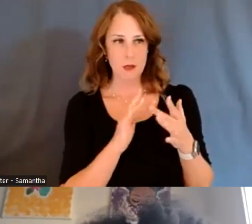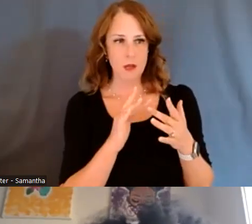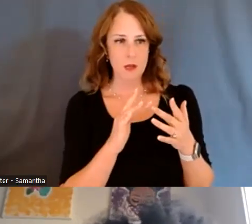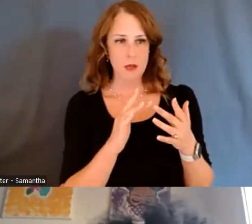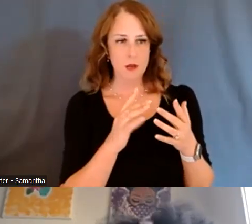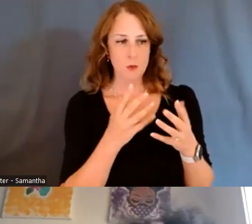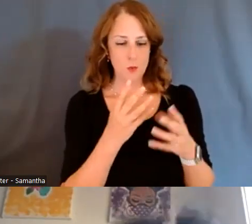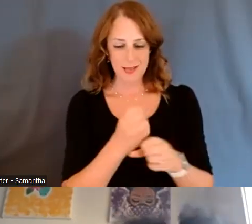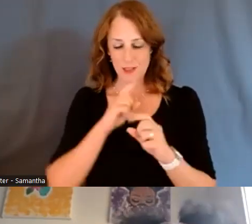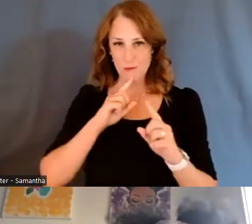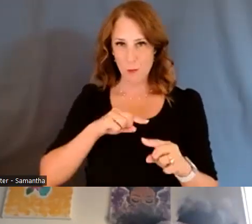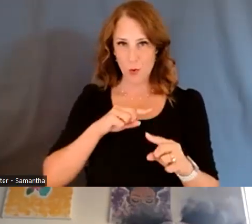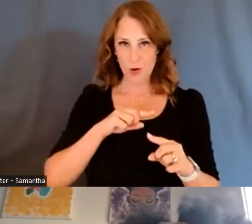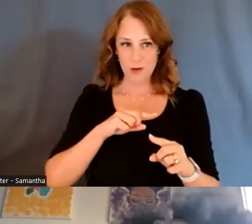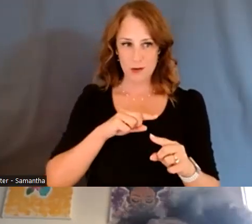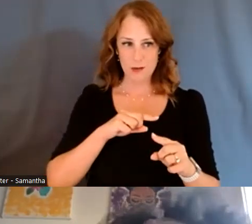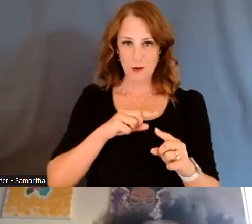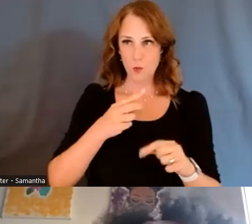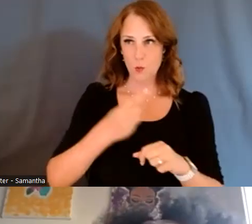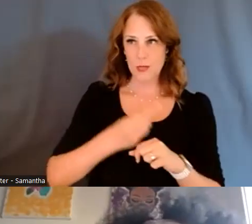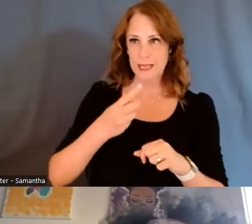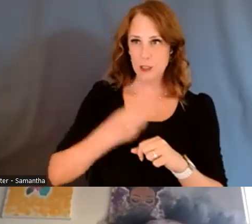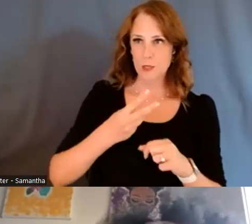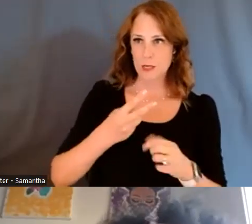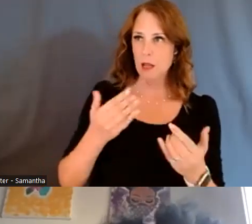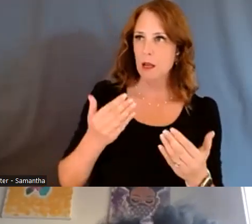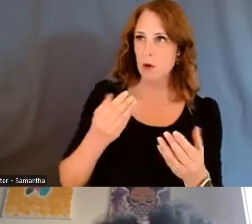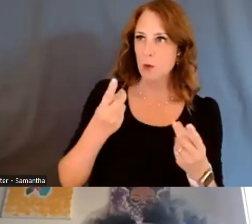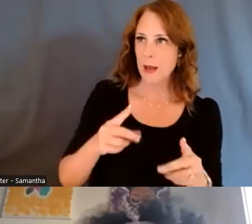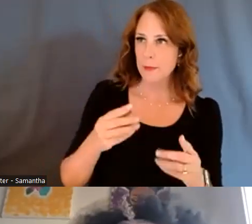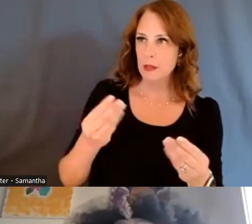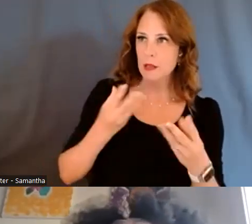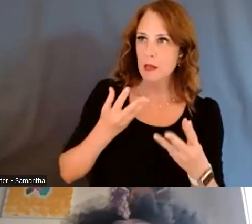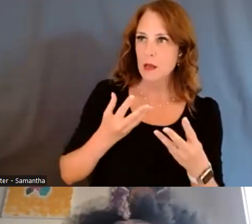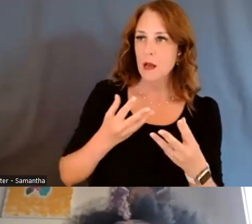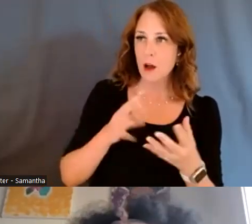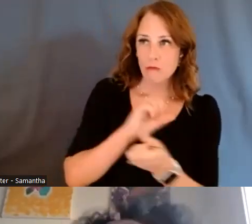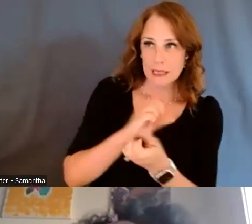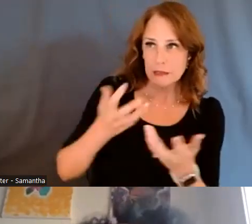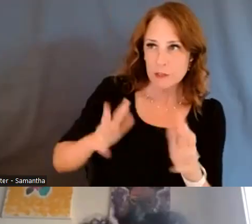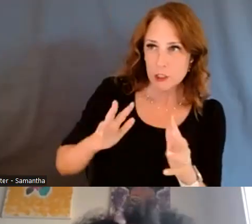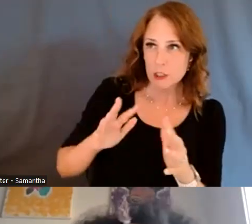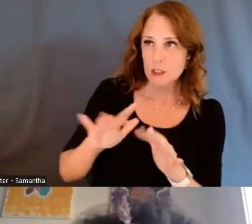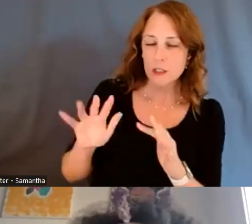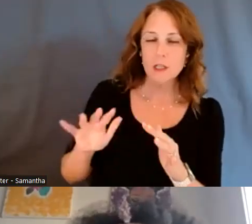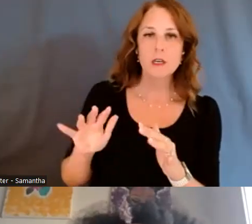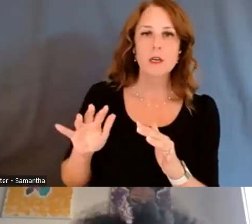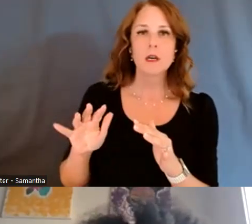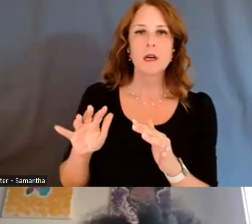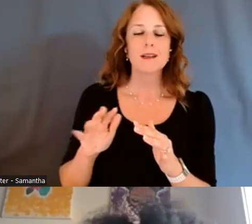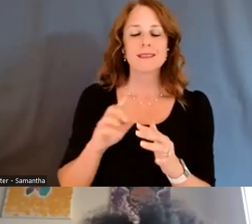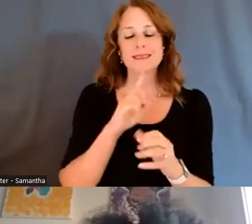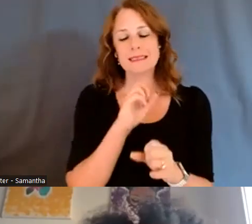get the report, 2 days after we get the report, and want updates on their cases, and has an arrest been made yet? And the